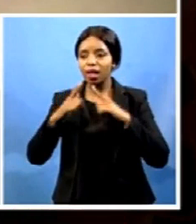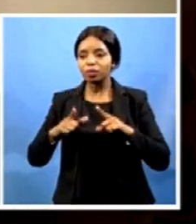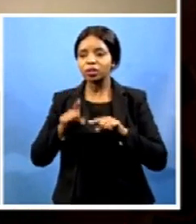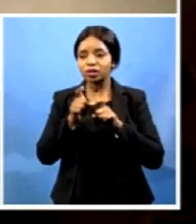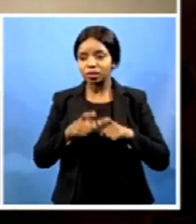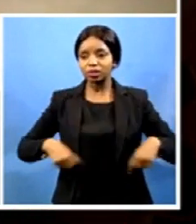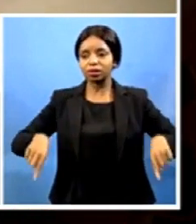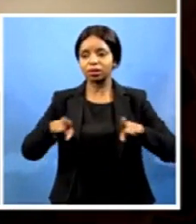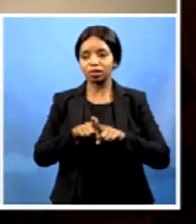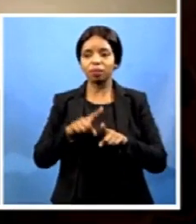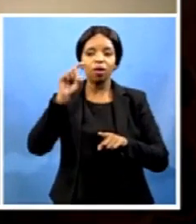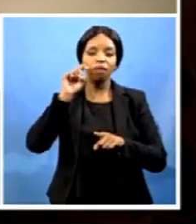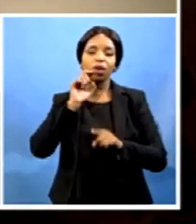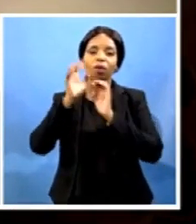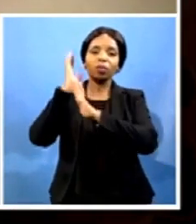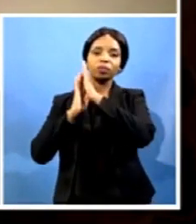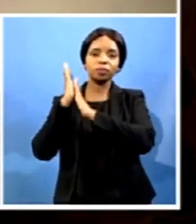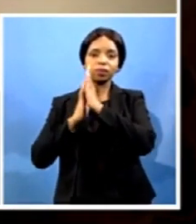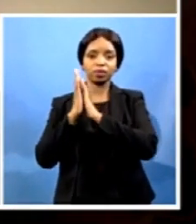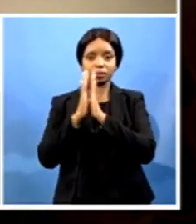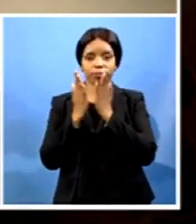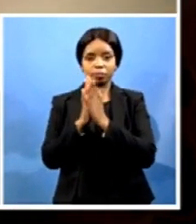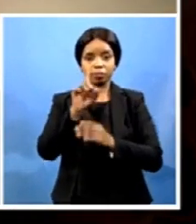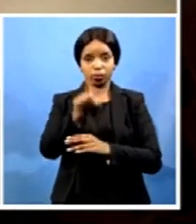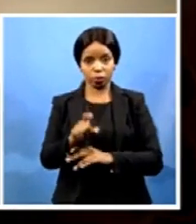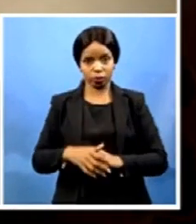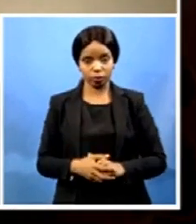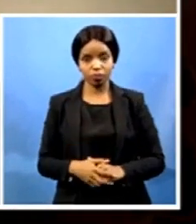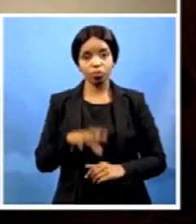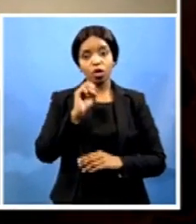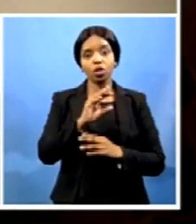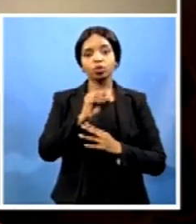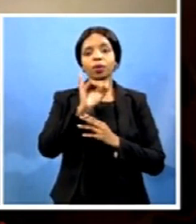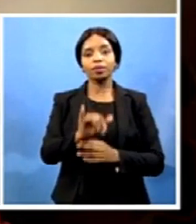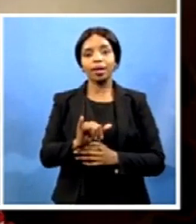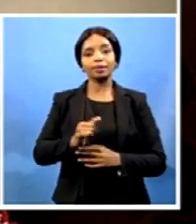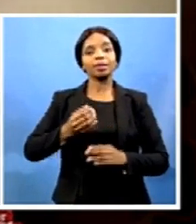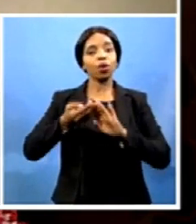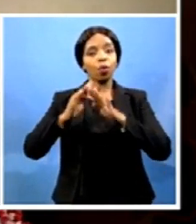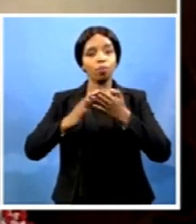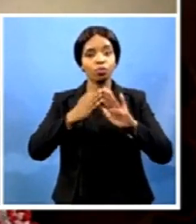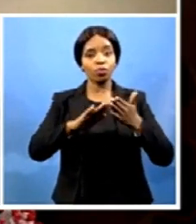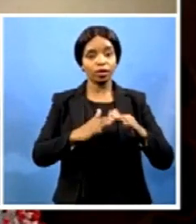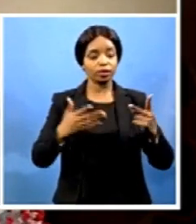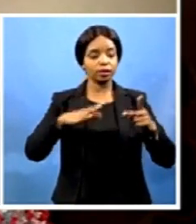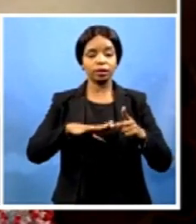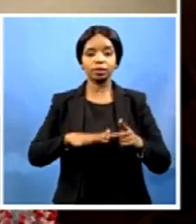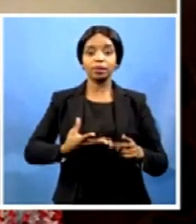books, so that our community and our young kids can learn. And what we are also emphasizing,